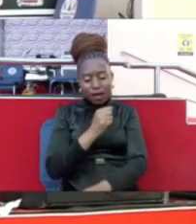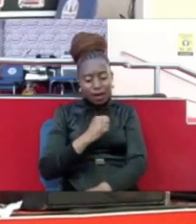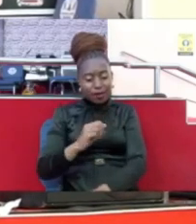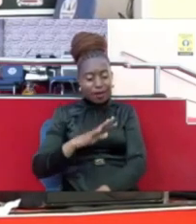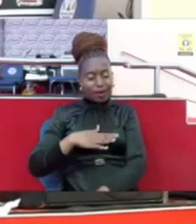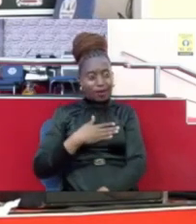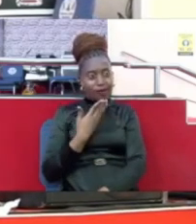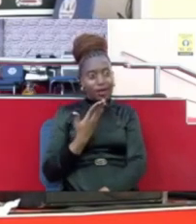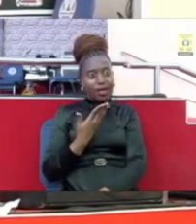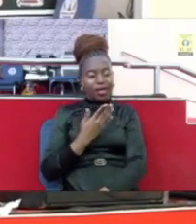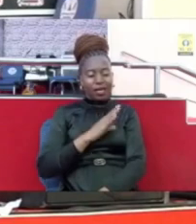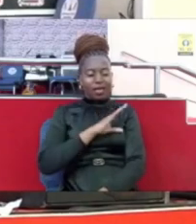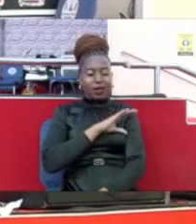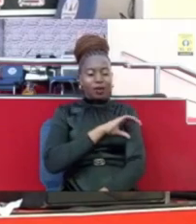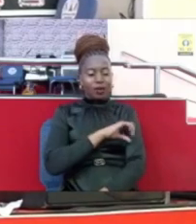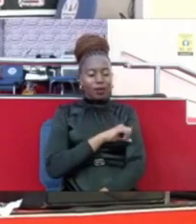were patient.